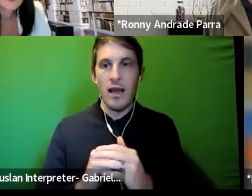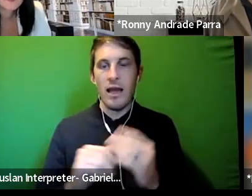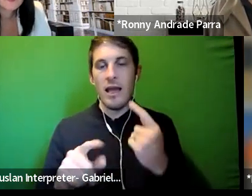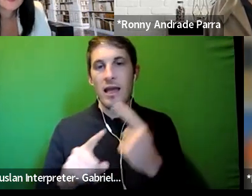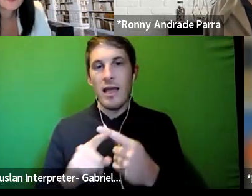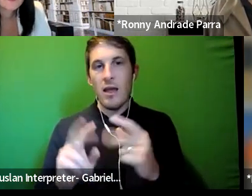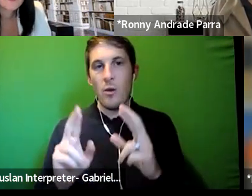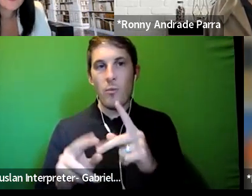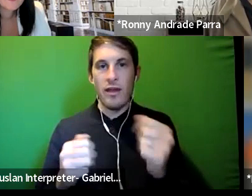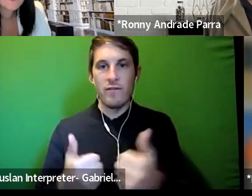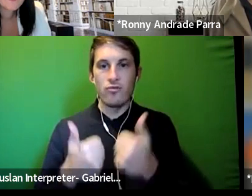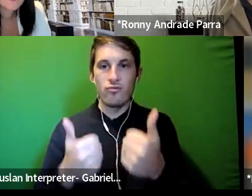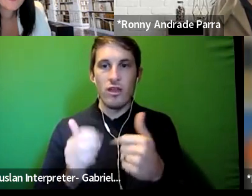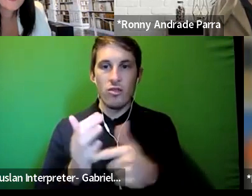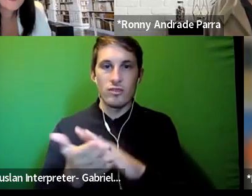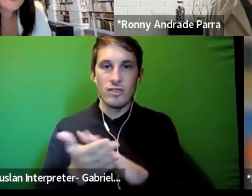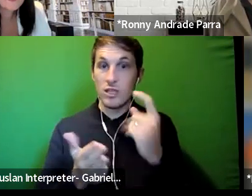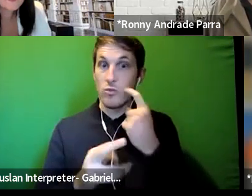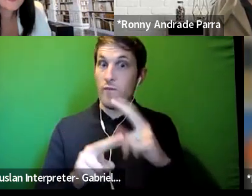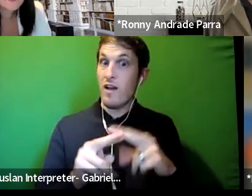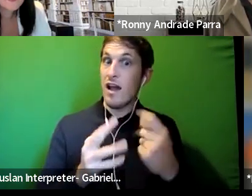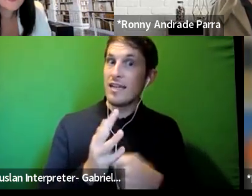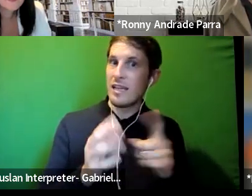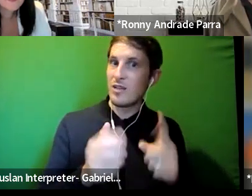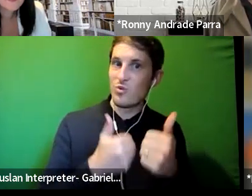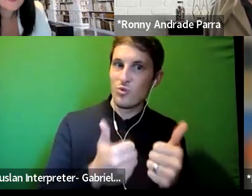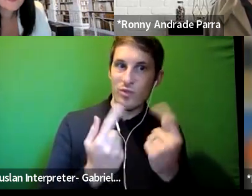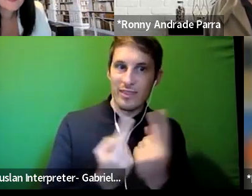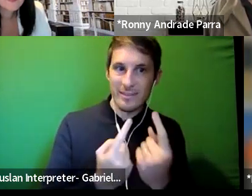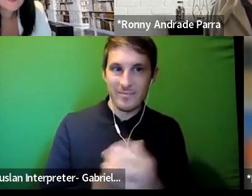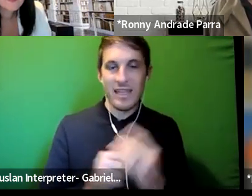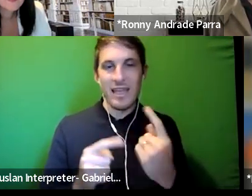great Thursday. Tomorrow's Friday. That's always a good thing. And take care.